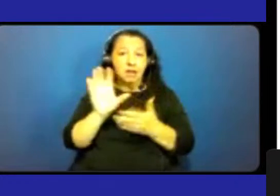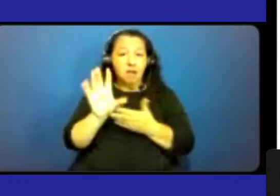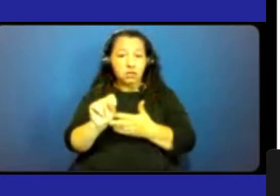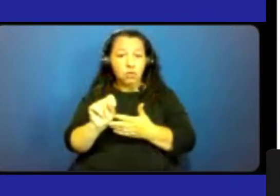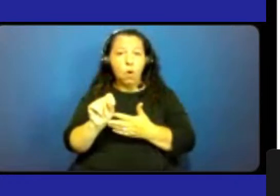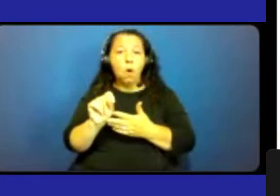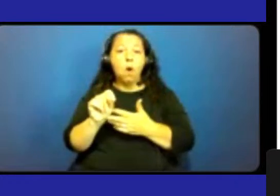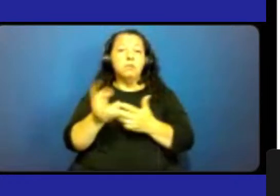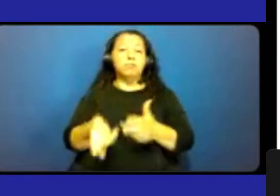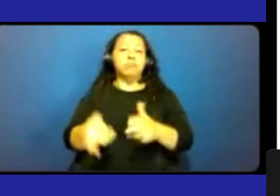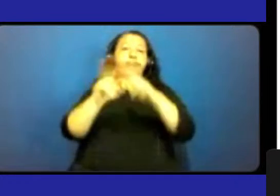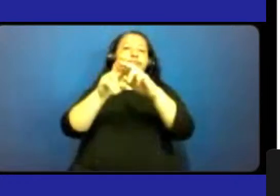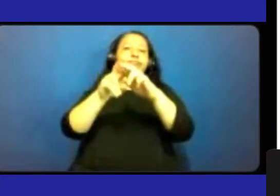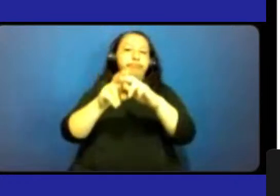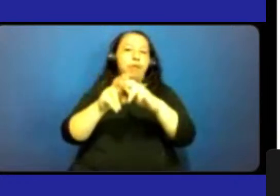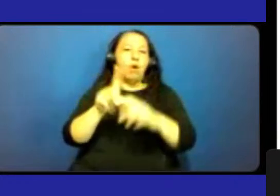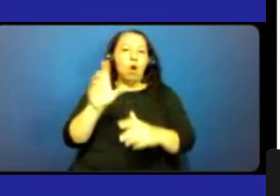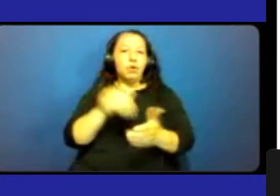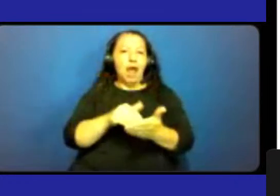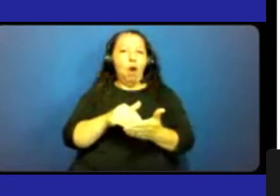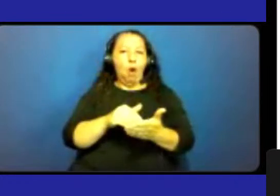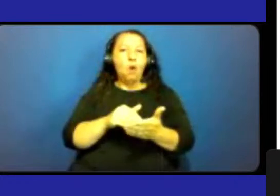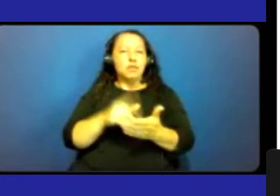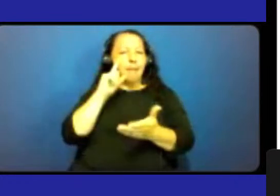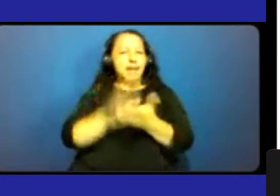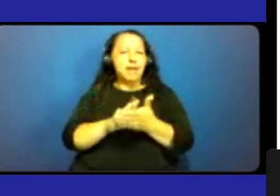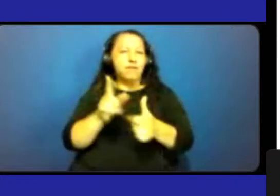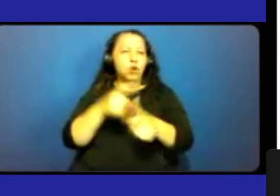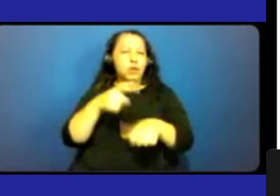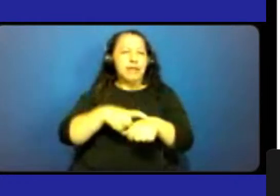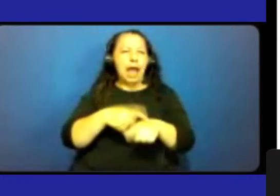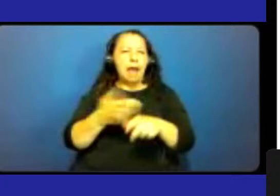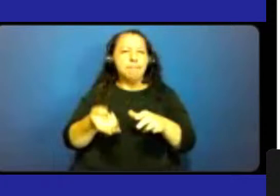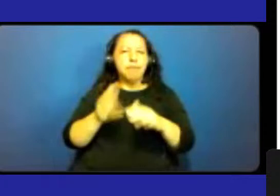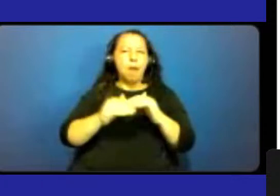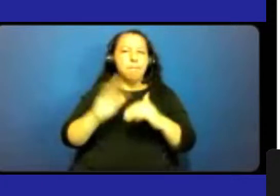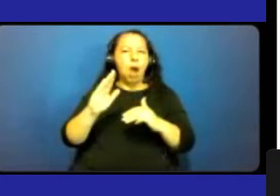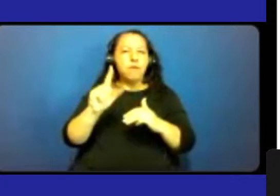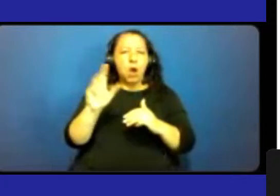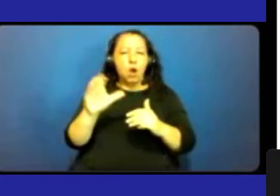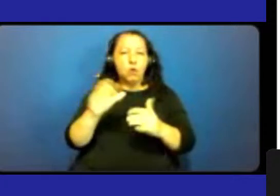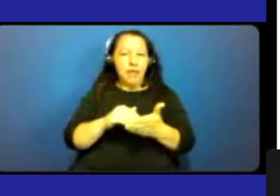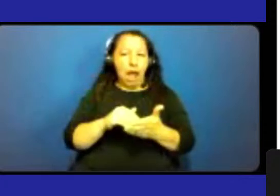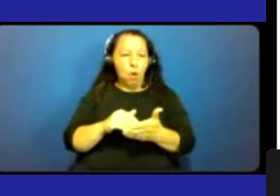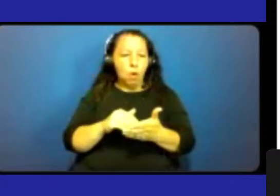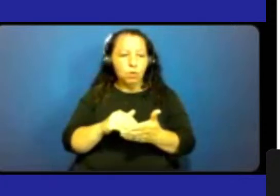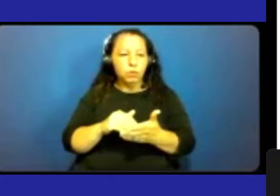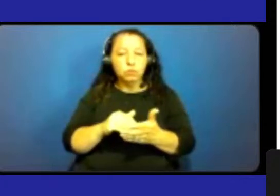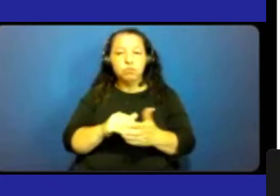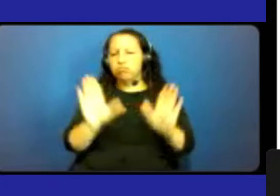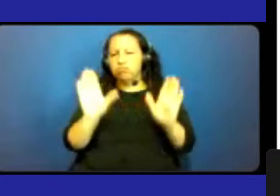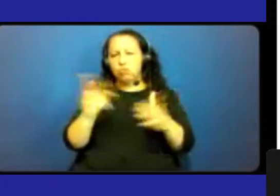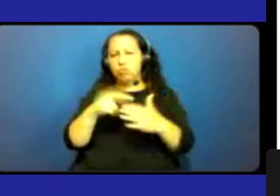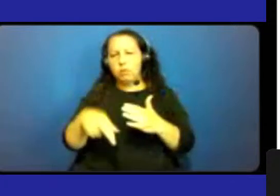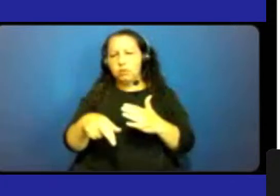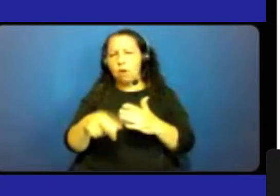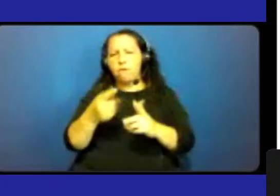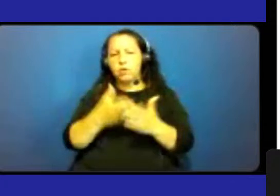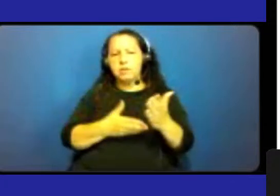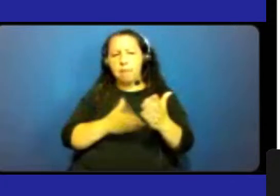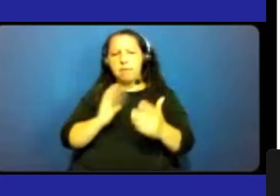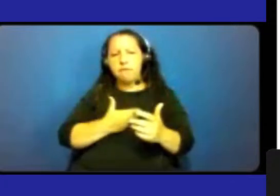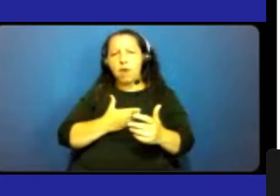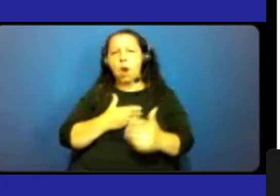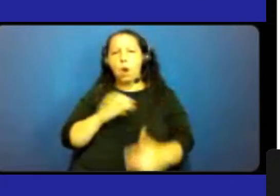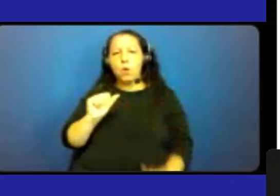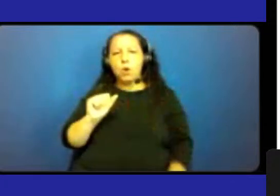quarter. I believe this is for the first time above 100,000. That's a great result of some of our ambulatory care